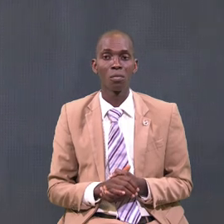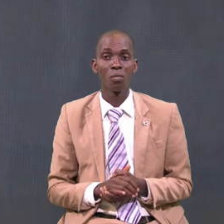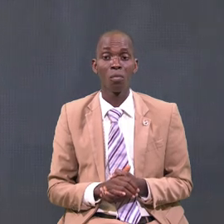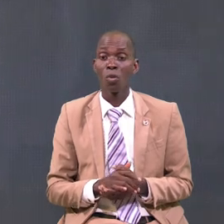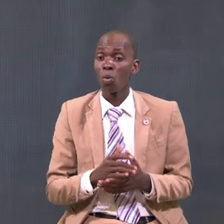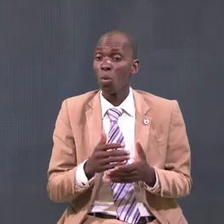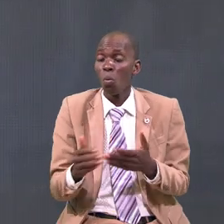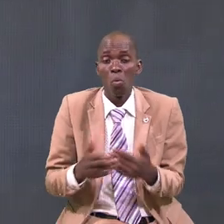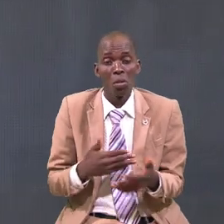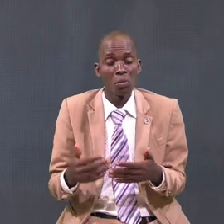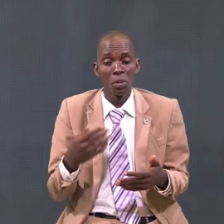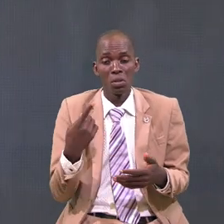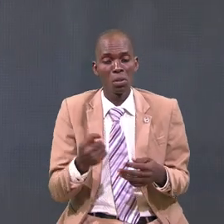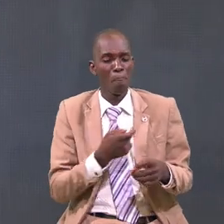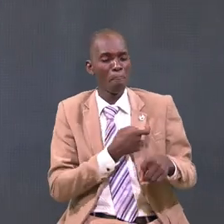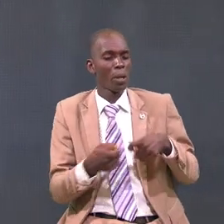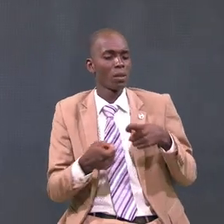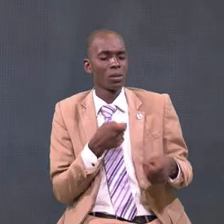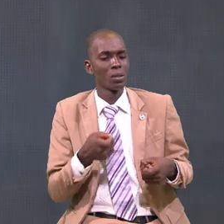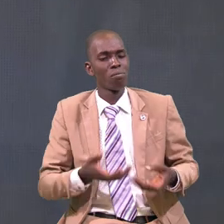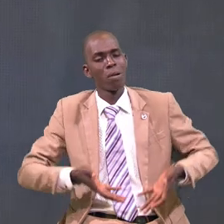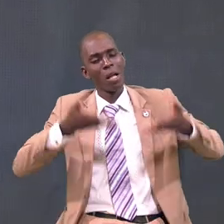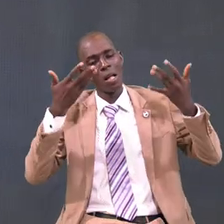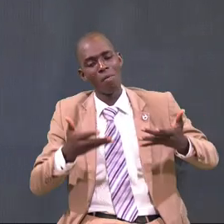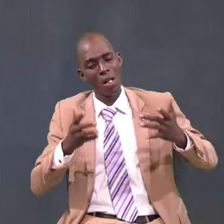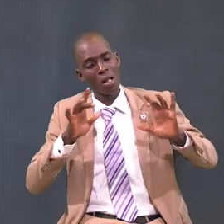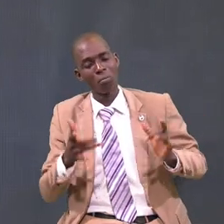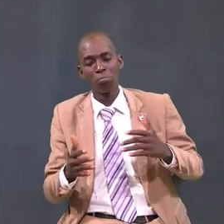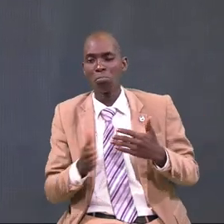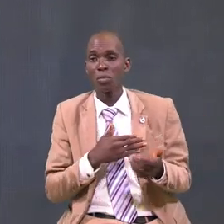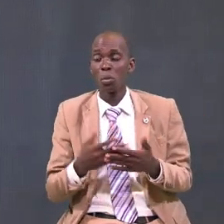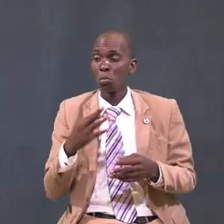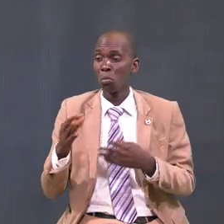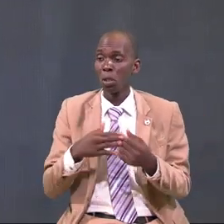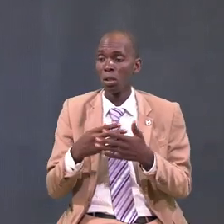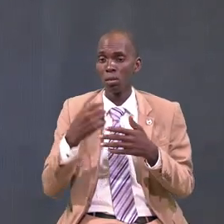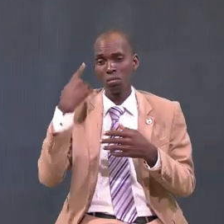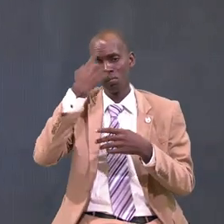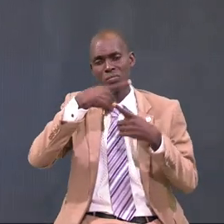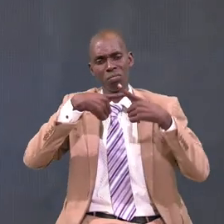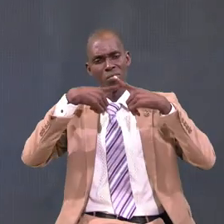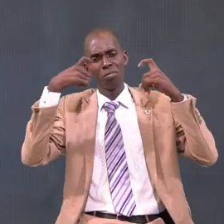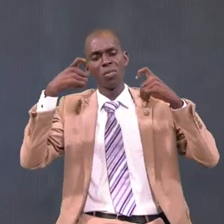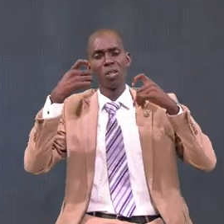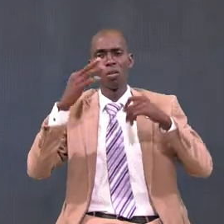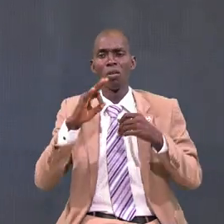Whatever the persecution, whatever the frowns of men or the frowns of women,